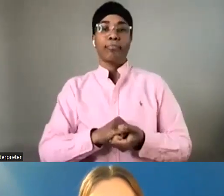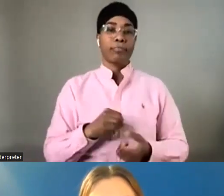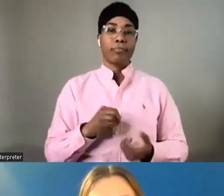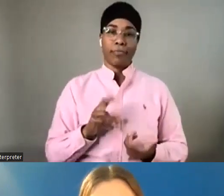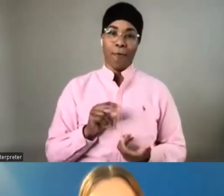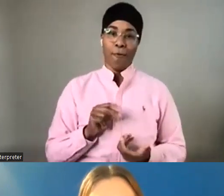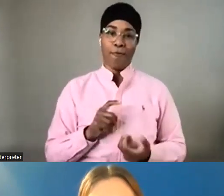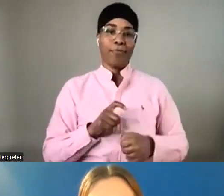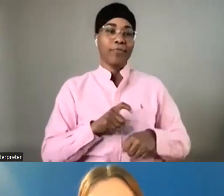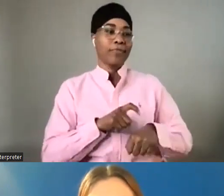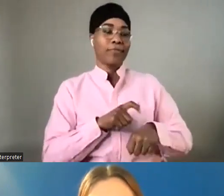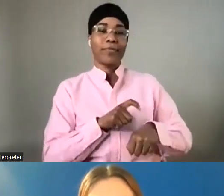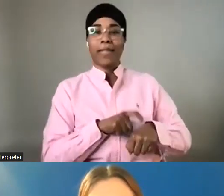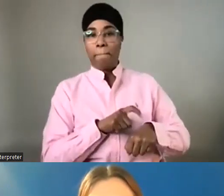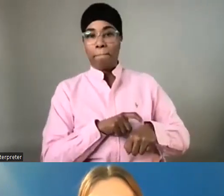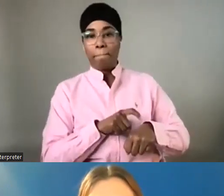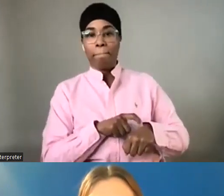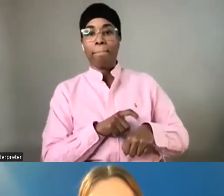Sometimes.